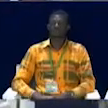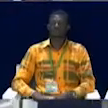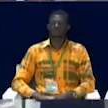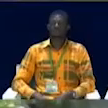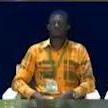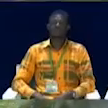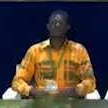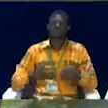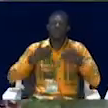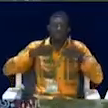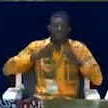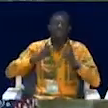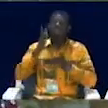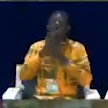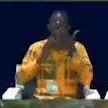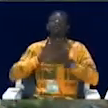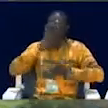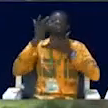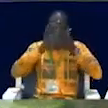Let somebody shout